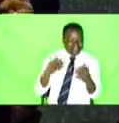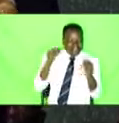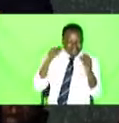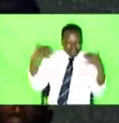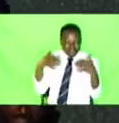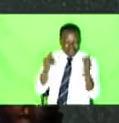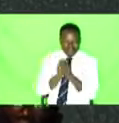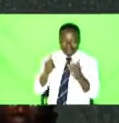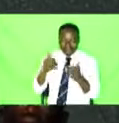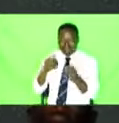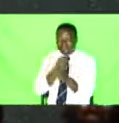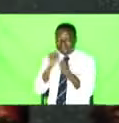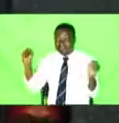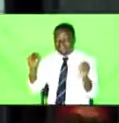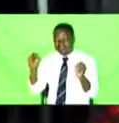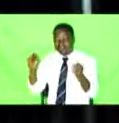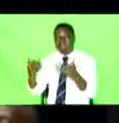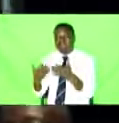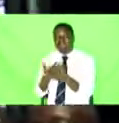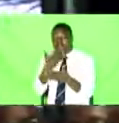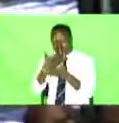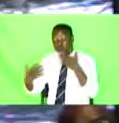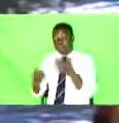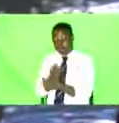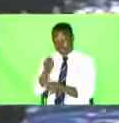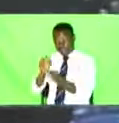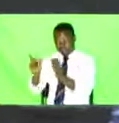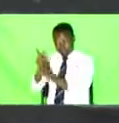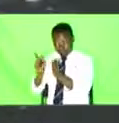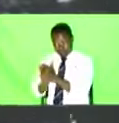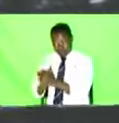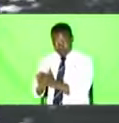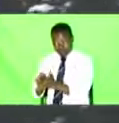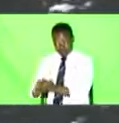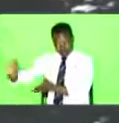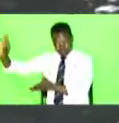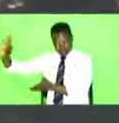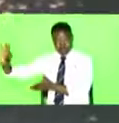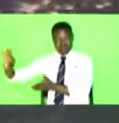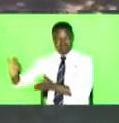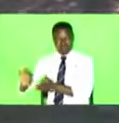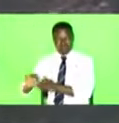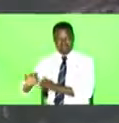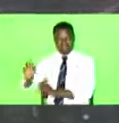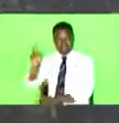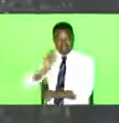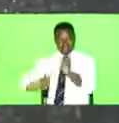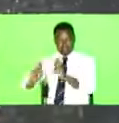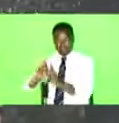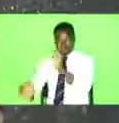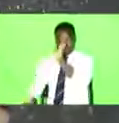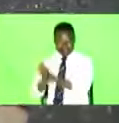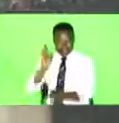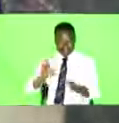salvation. Let them remove the laws, and their people will run to